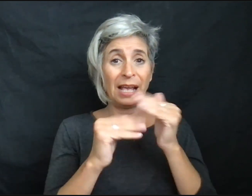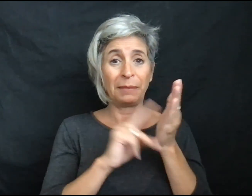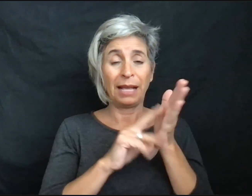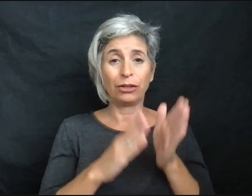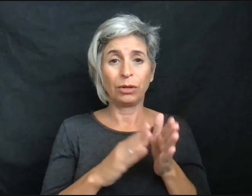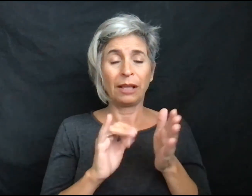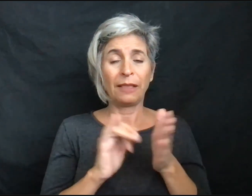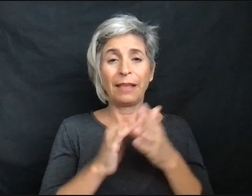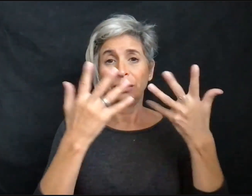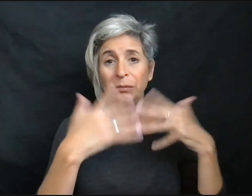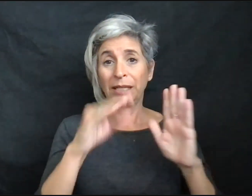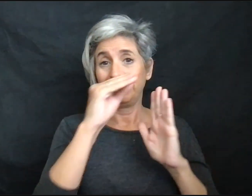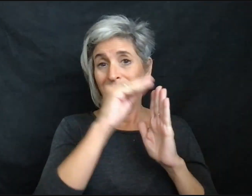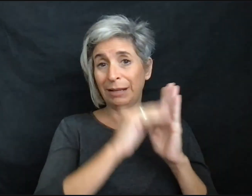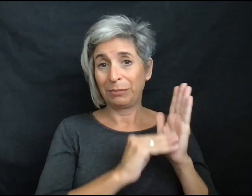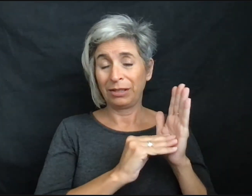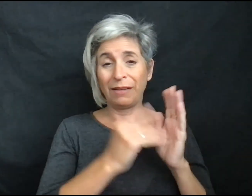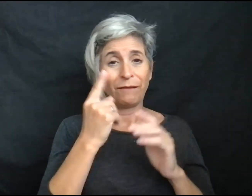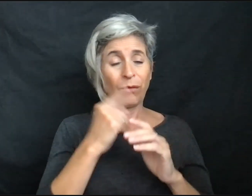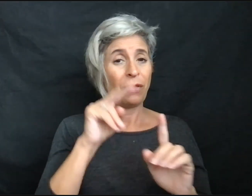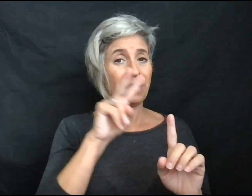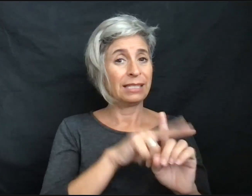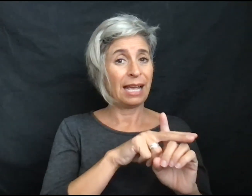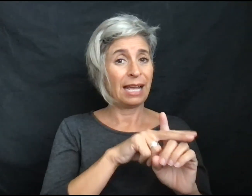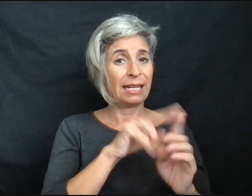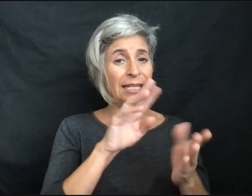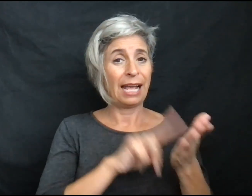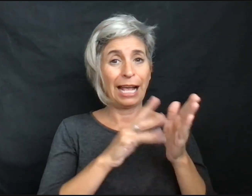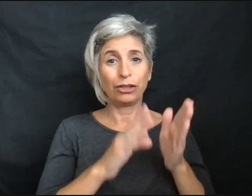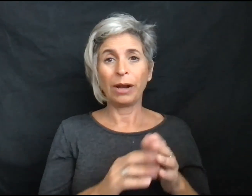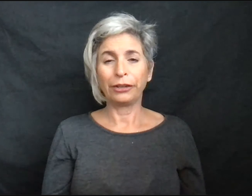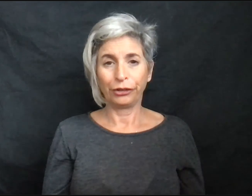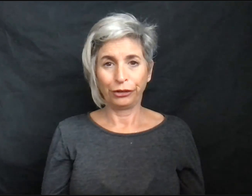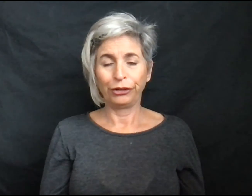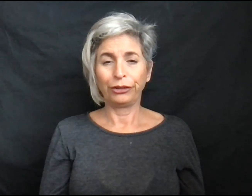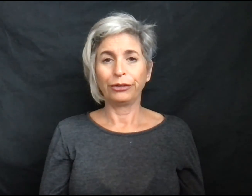completed application for the assigned contractor.